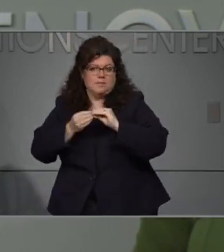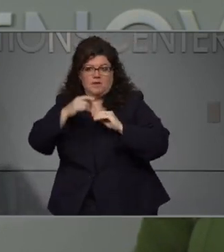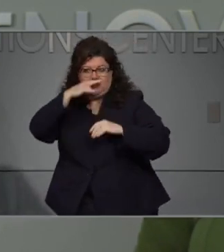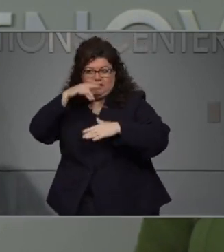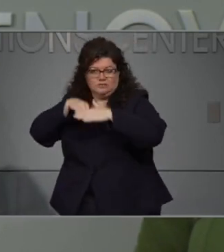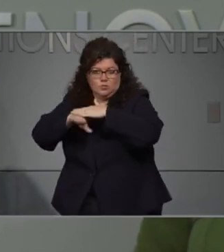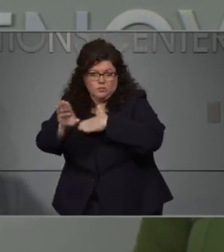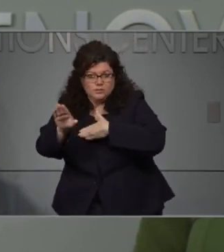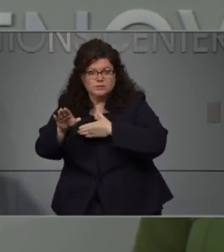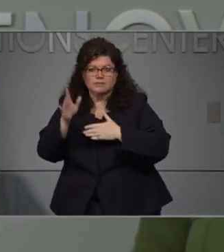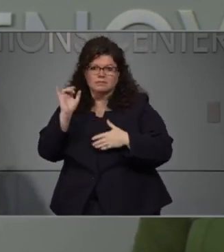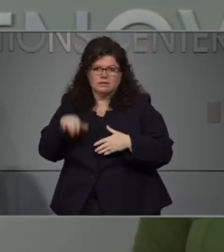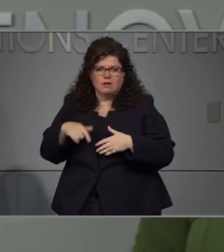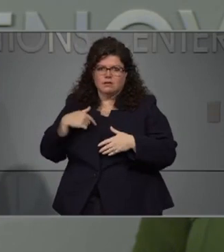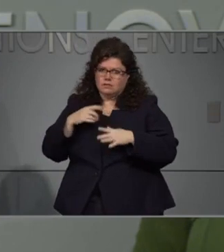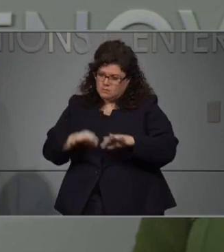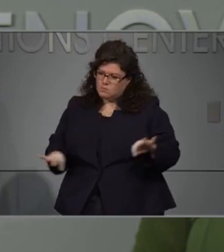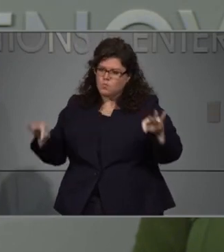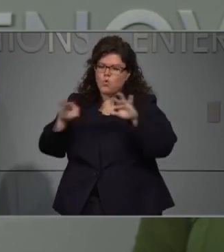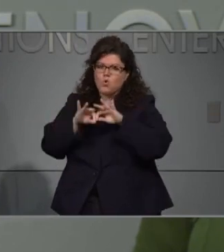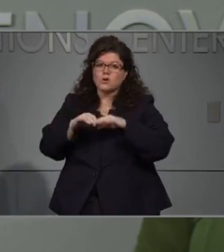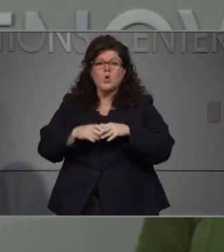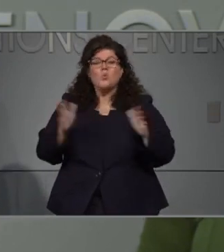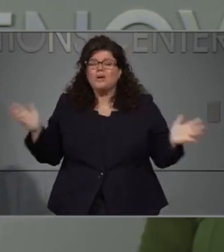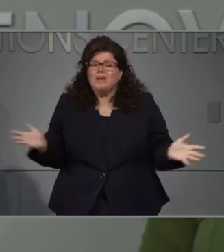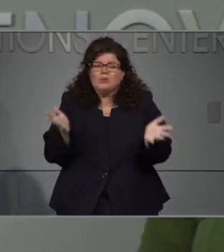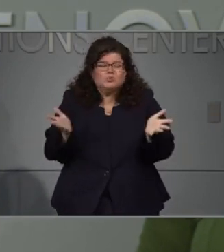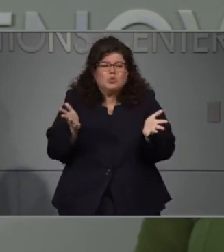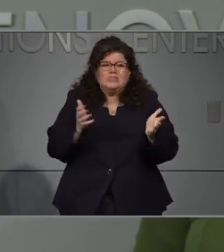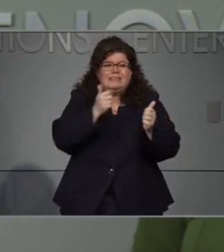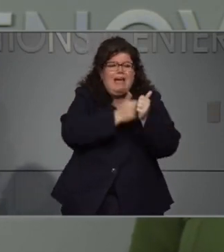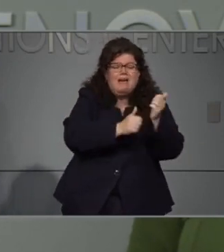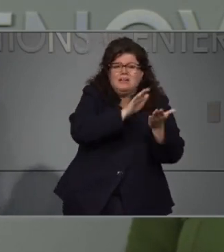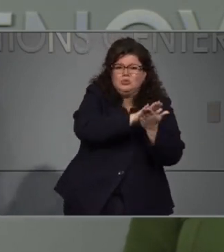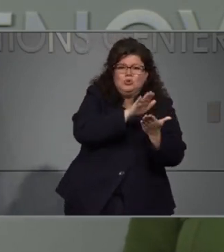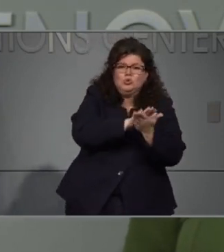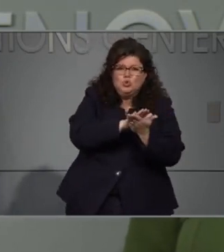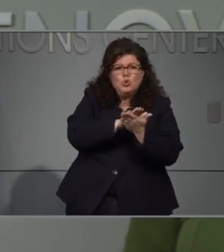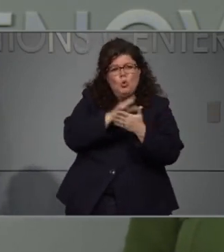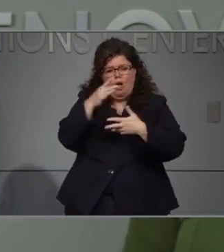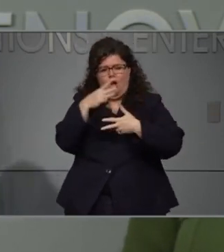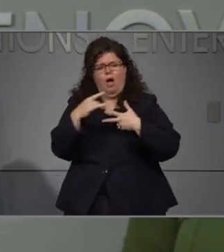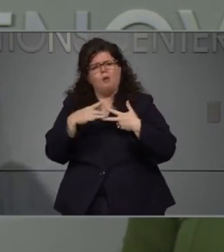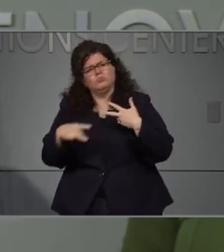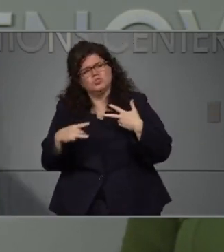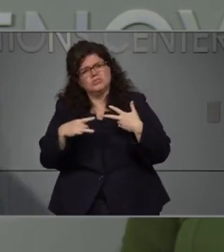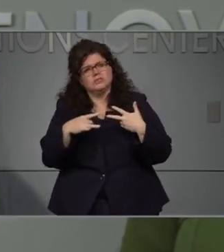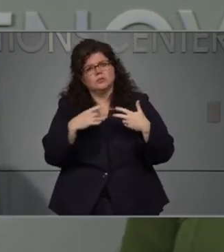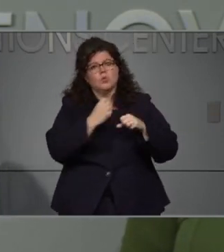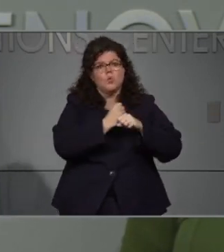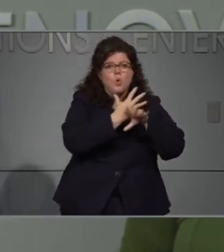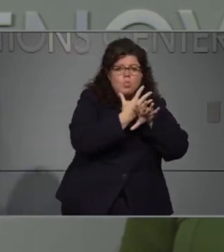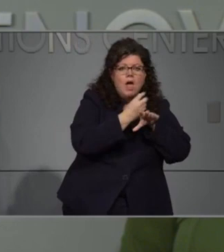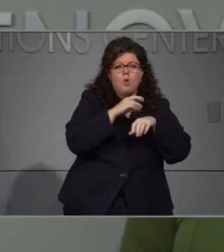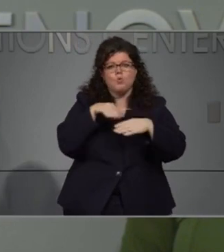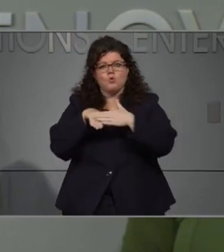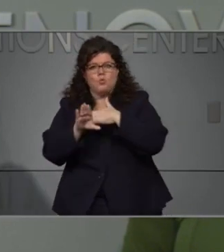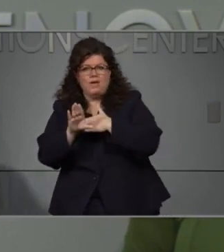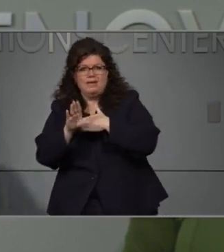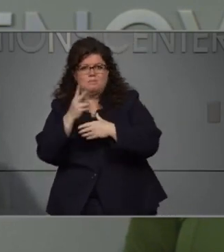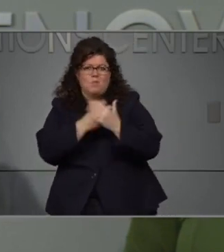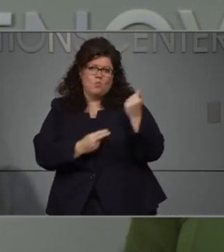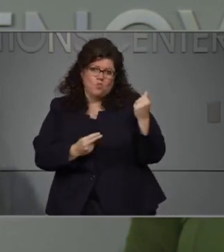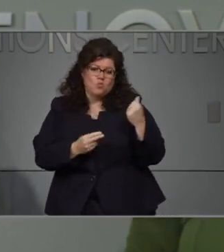also are encouraging every school district to offer remote learning options for families that might need to do that. And as far as